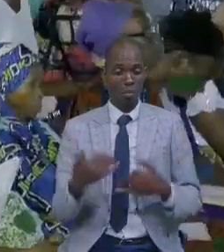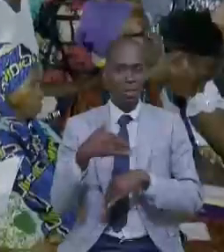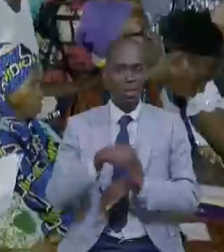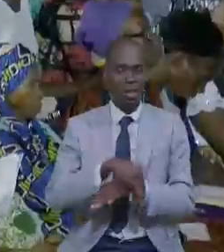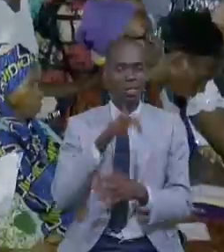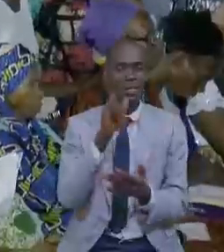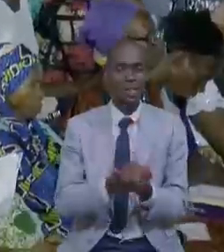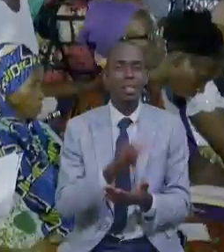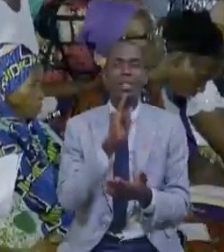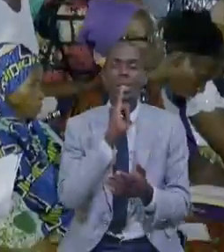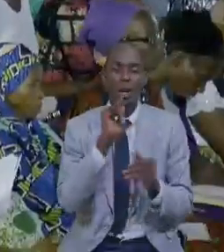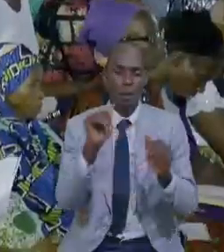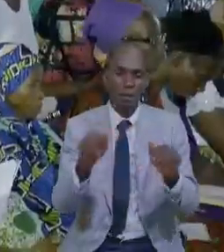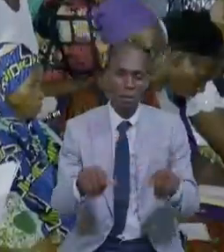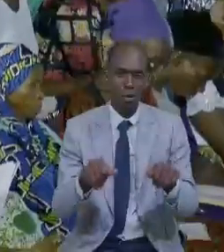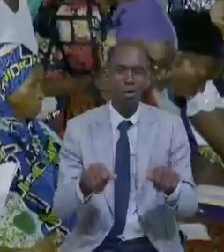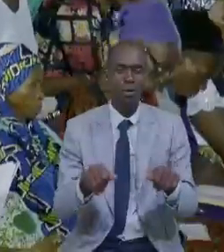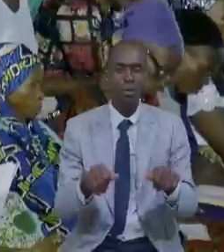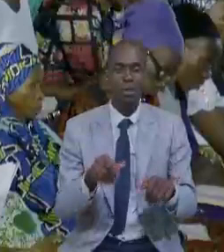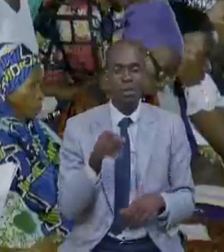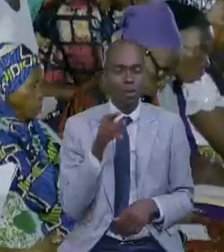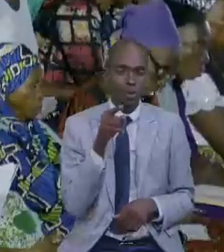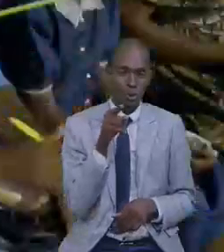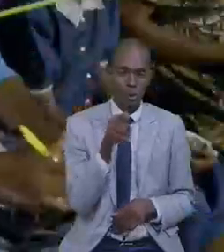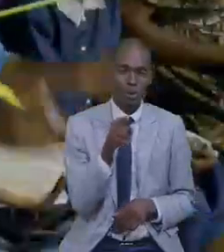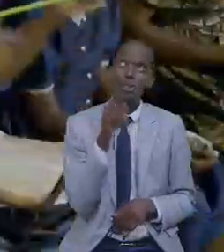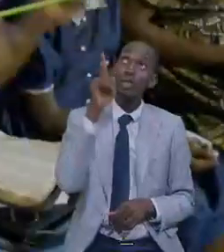possible. He will change you.